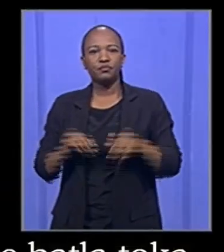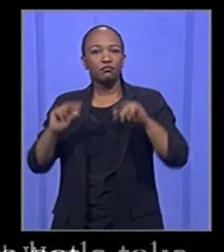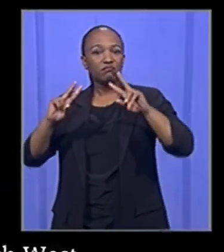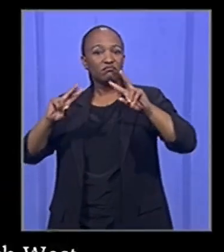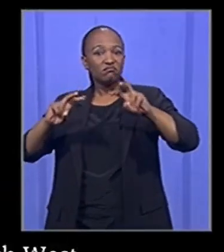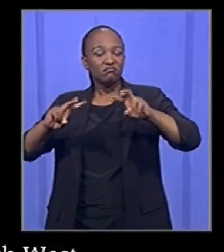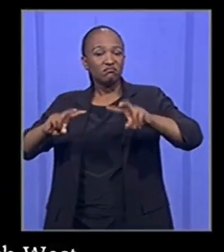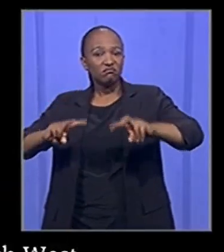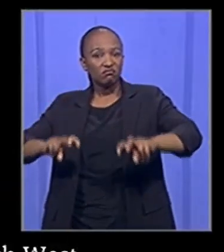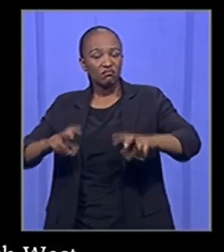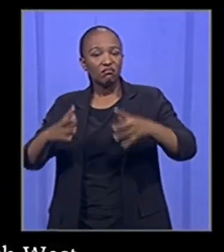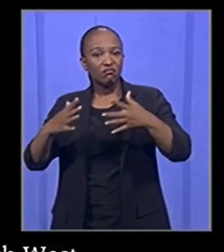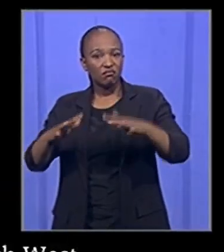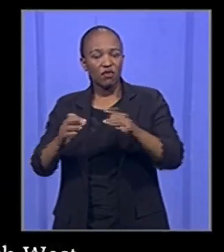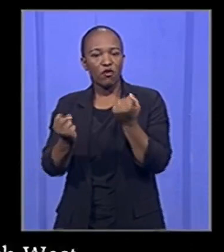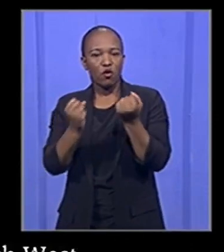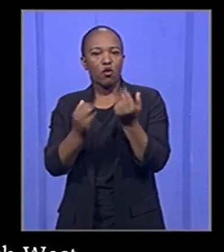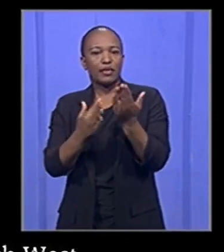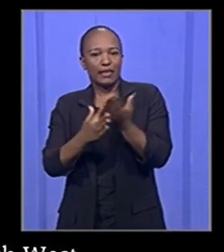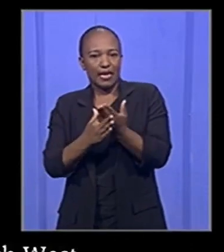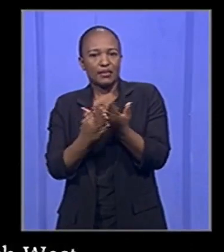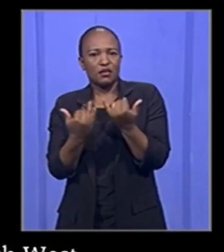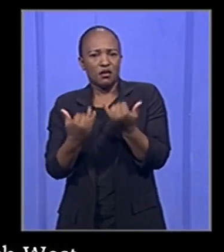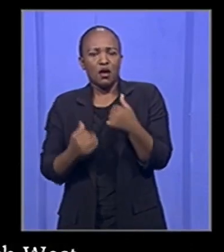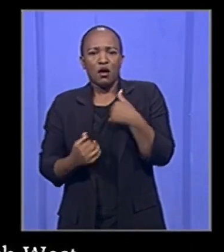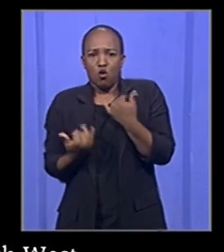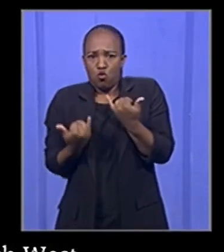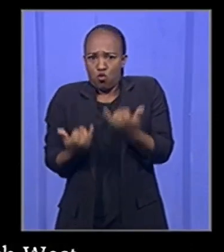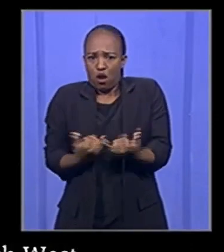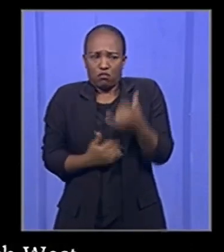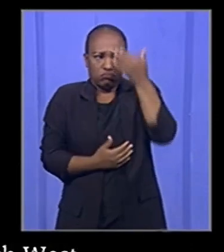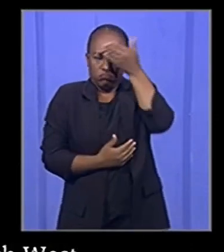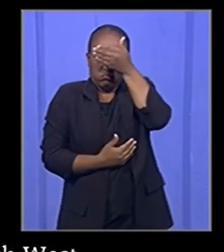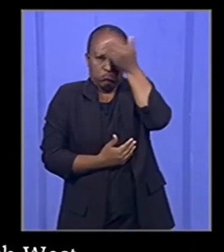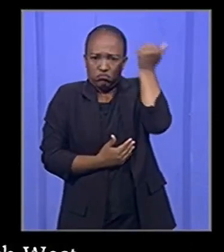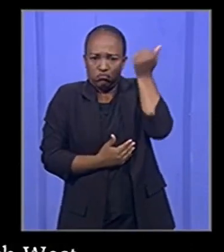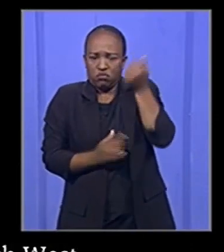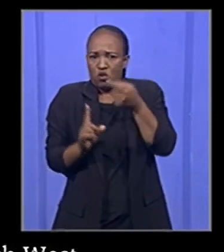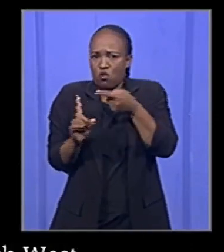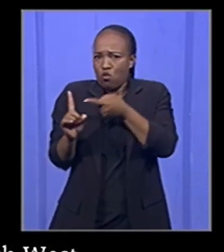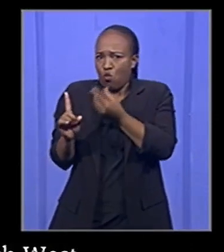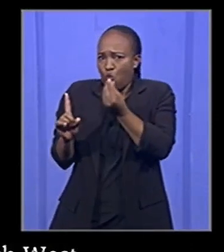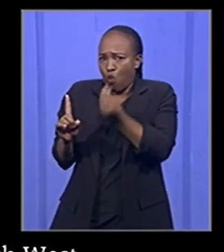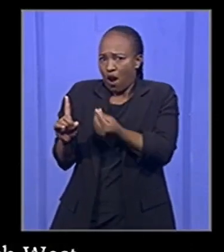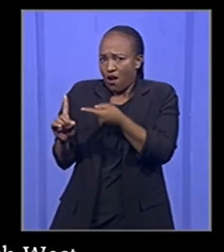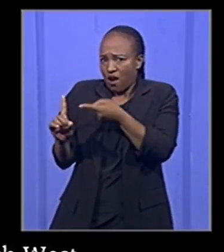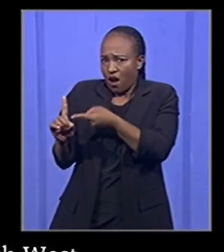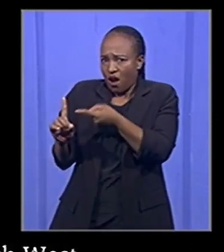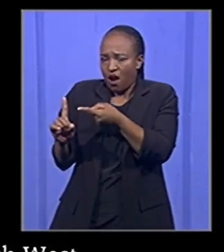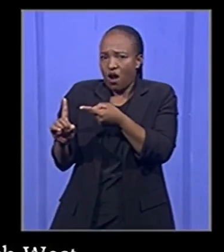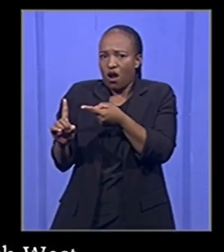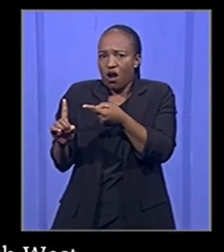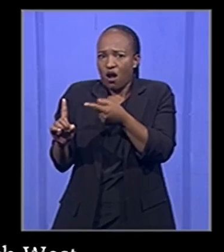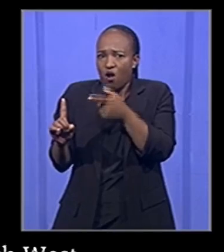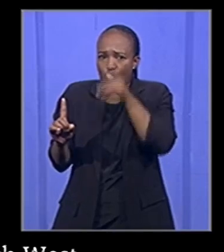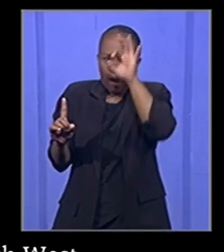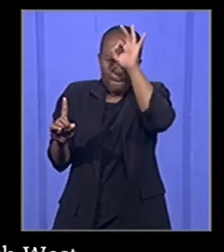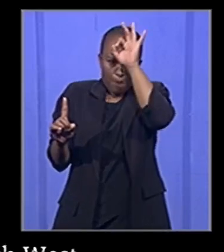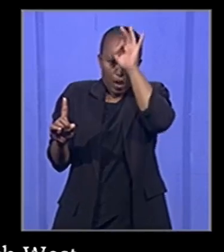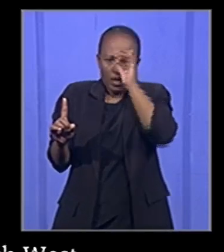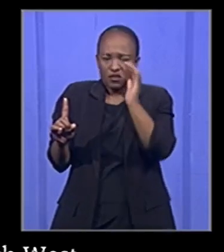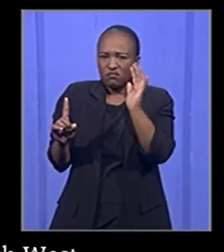tsweletse pele le gore ka se sebaka rona ga re itse sepe ka kganya gore ngwana o botsoloditswe ke mapodisa